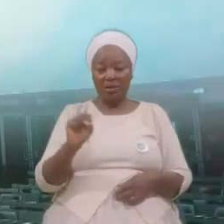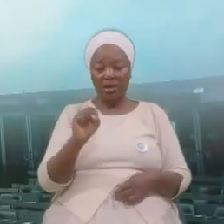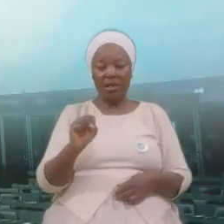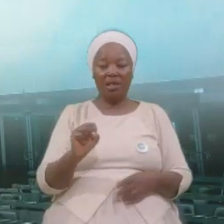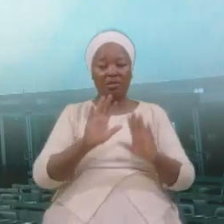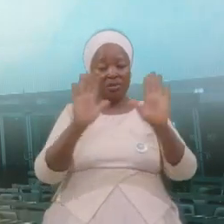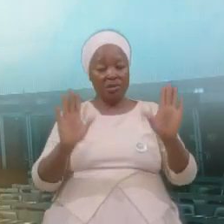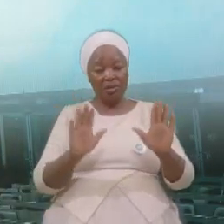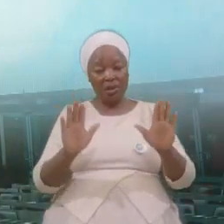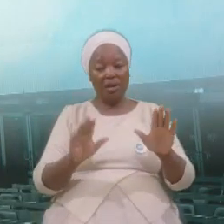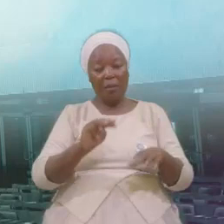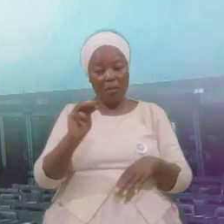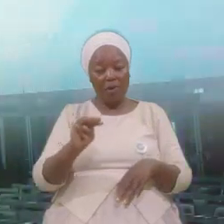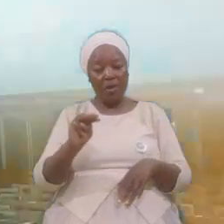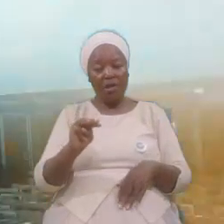that there will be a special